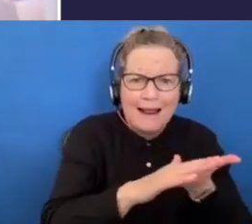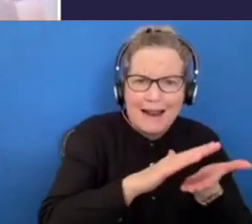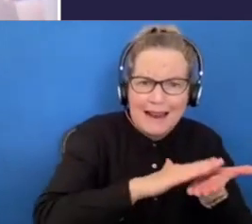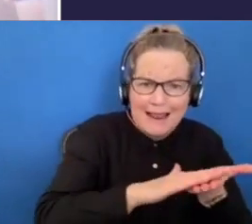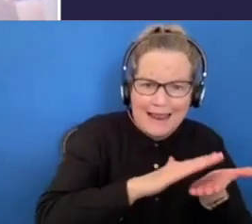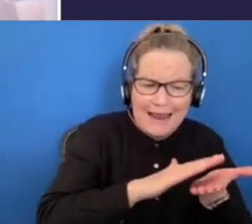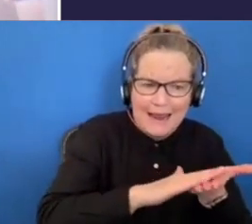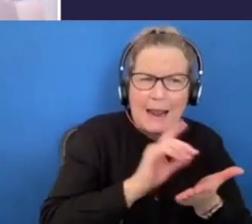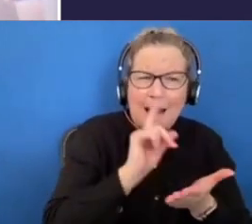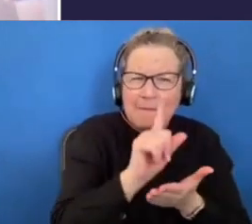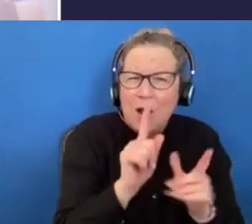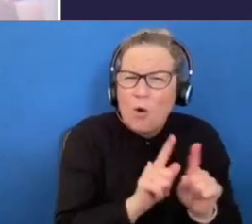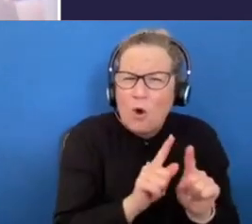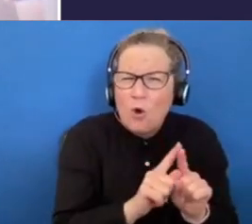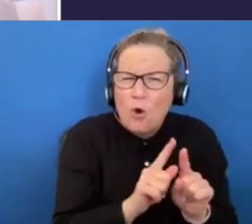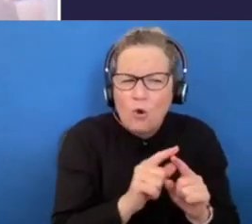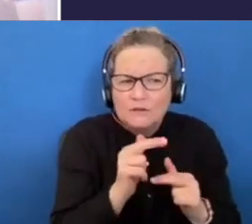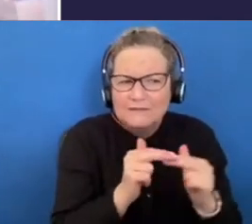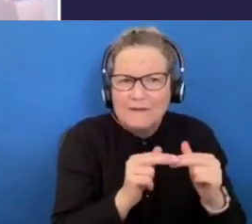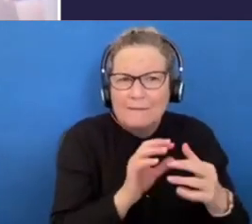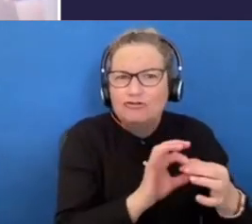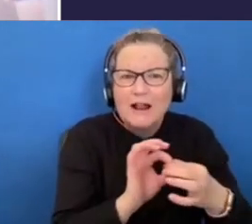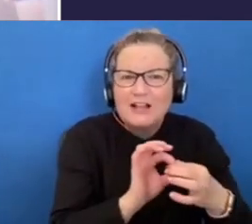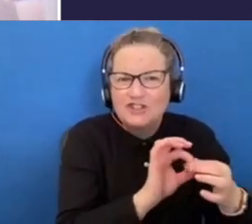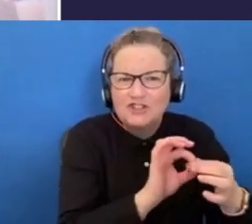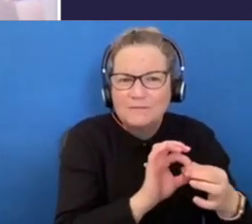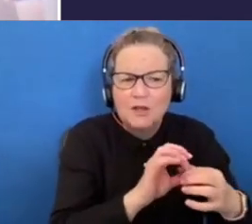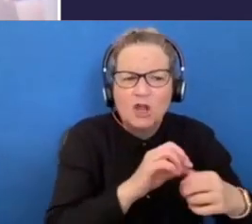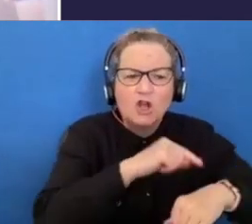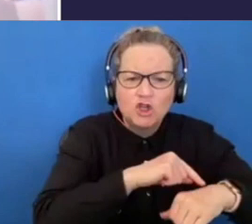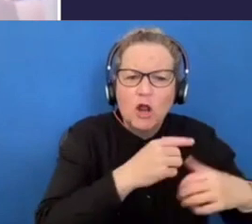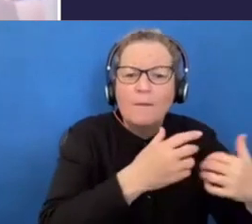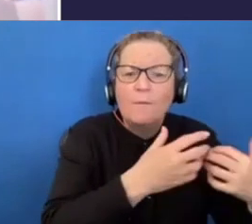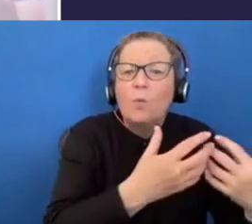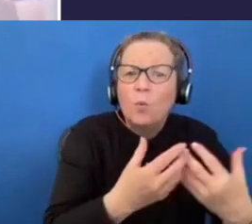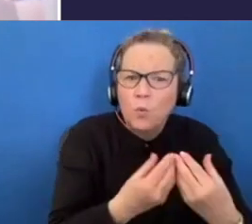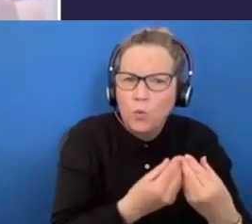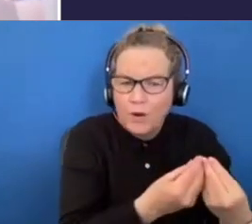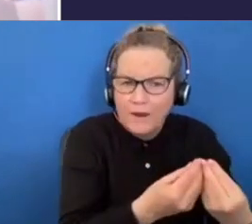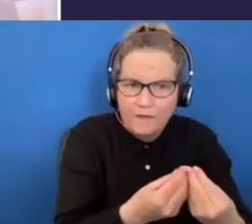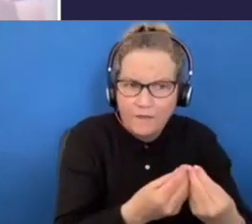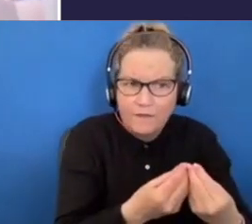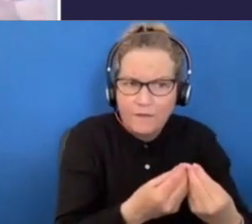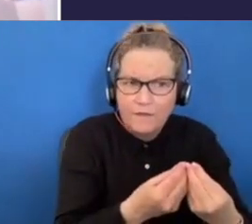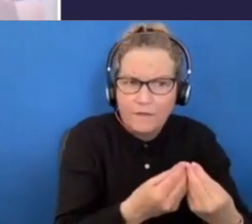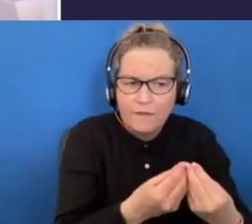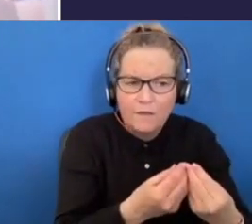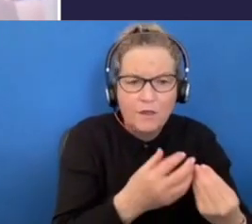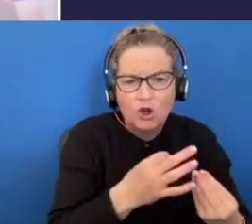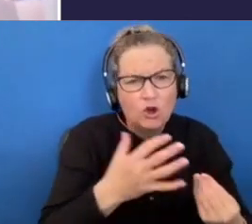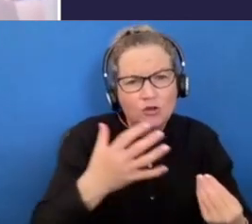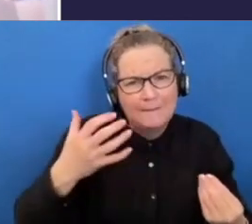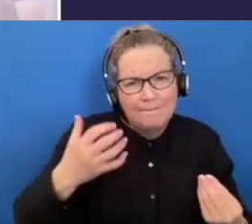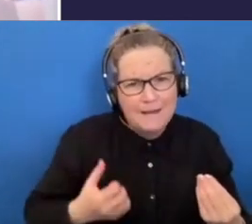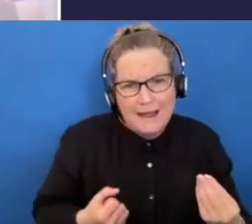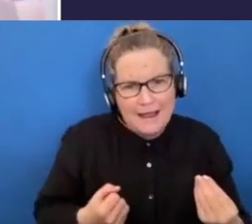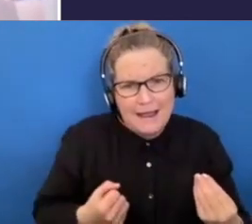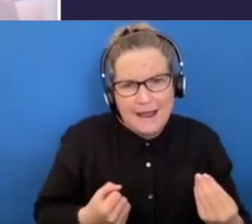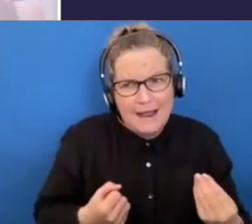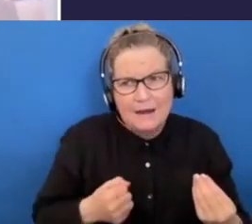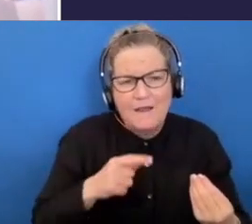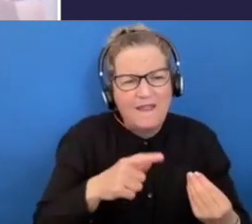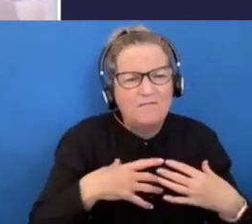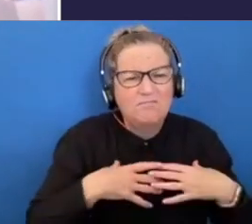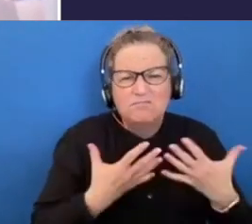was building those relationships and spending time together. And so that wasn't paid time, that was just organic time that they would have